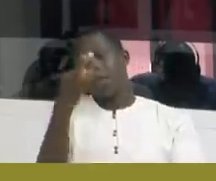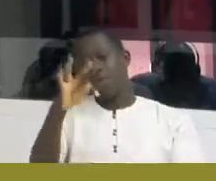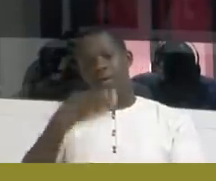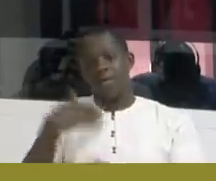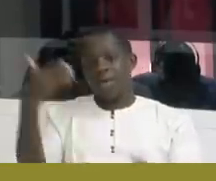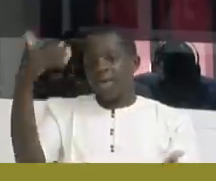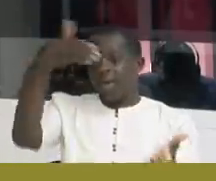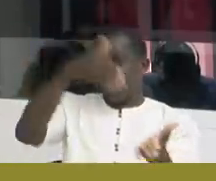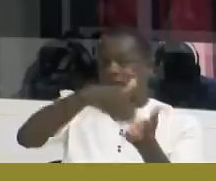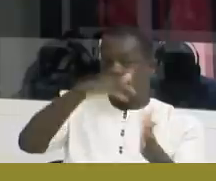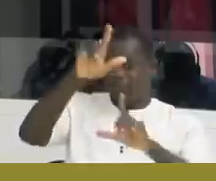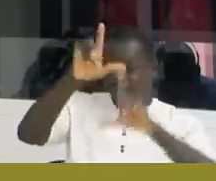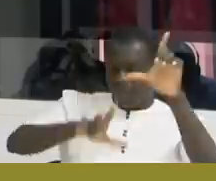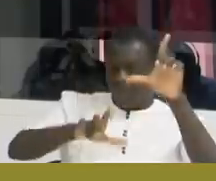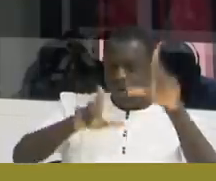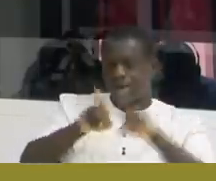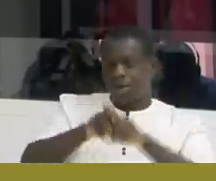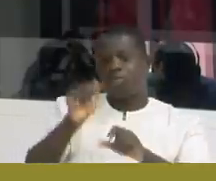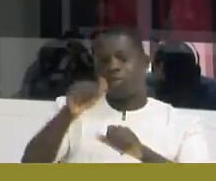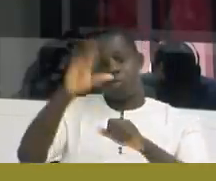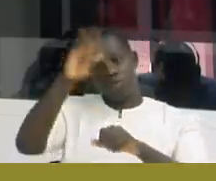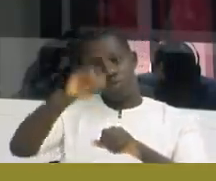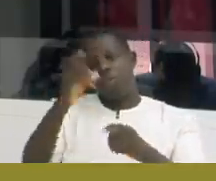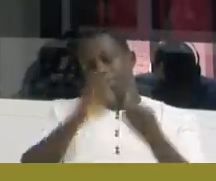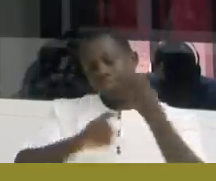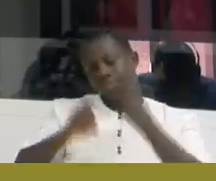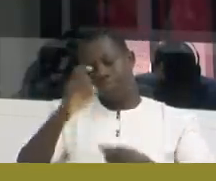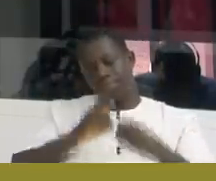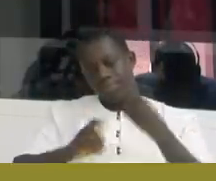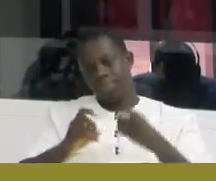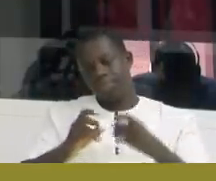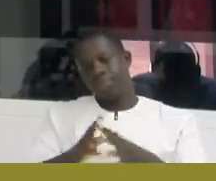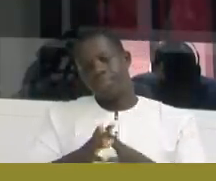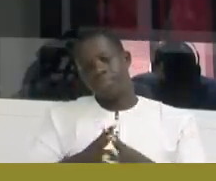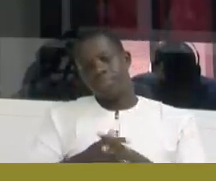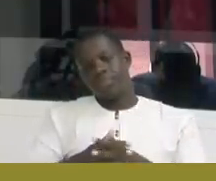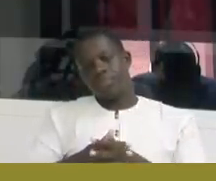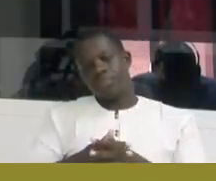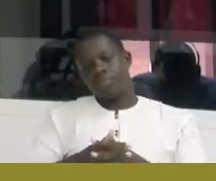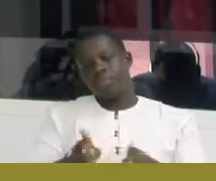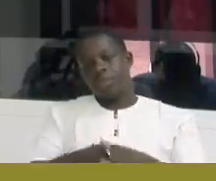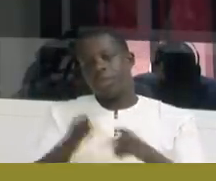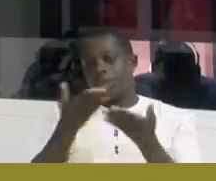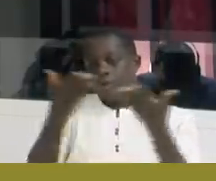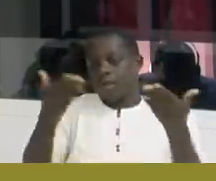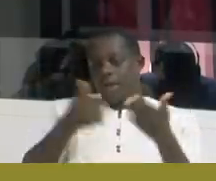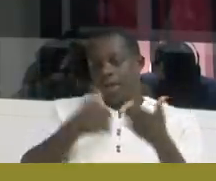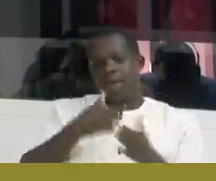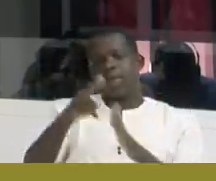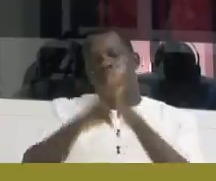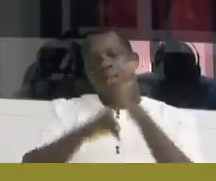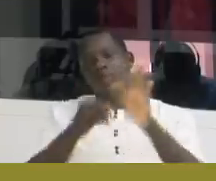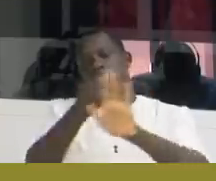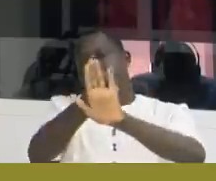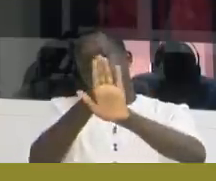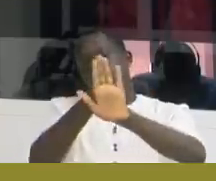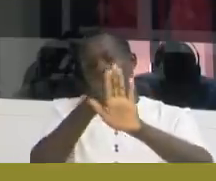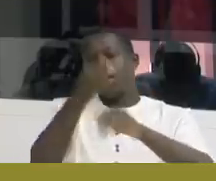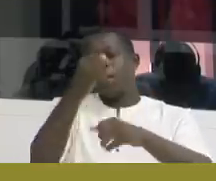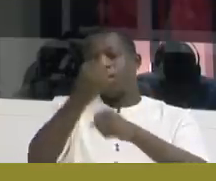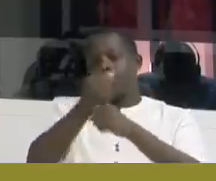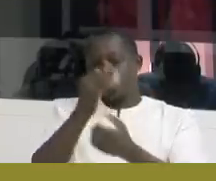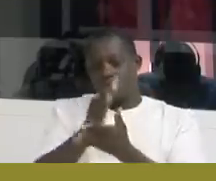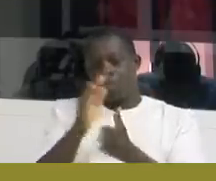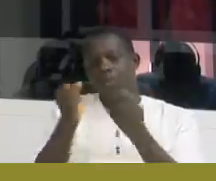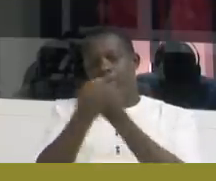extent, then he could do it again. So that's why I need assurance. I needed to allay the fears of my